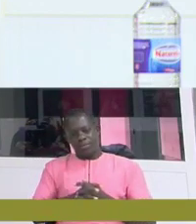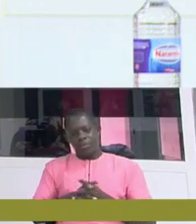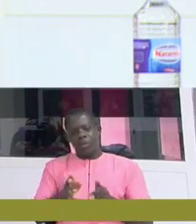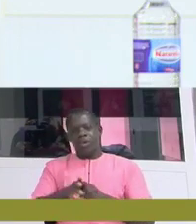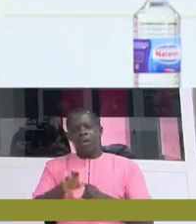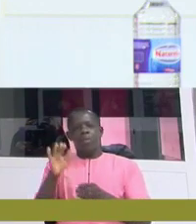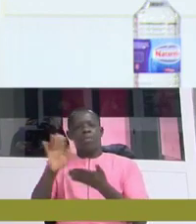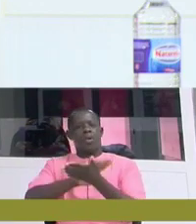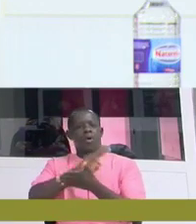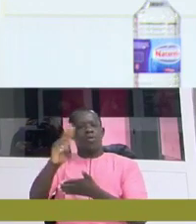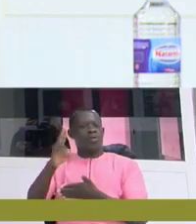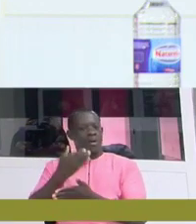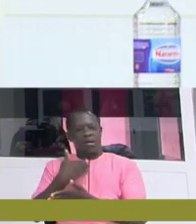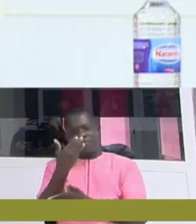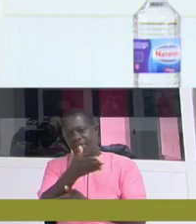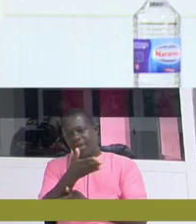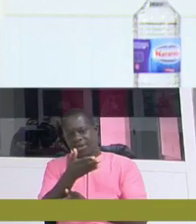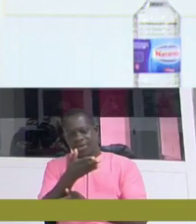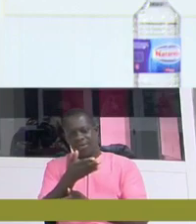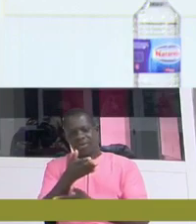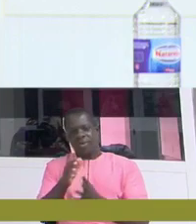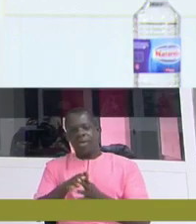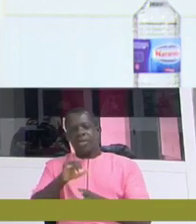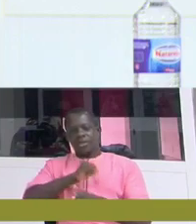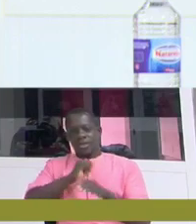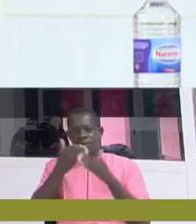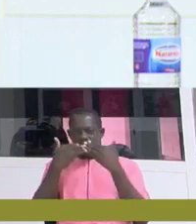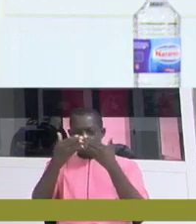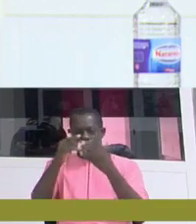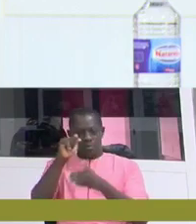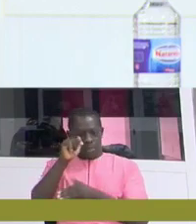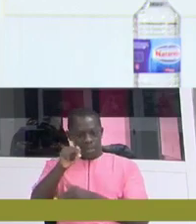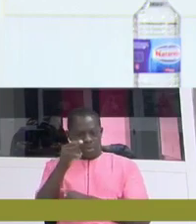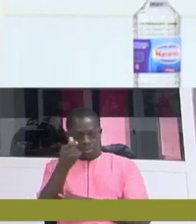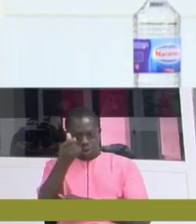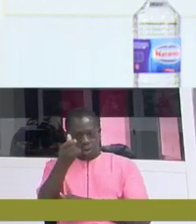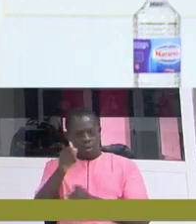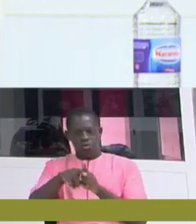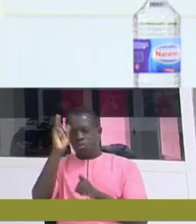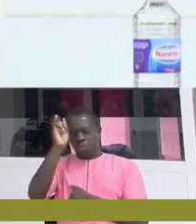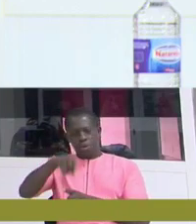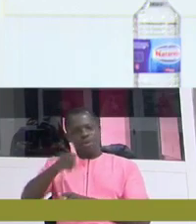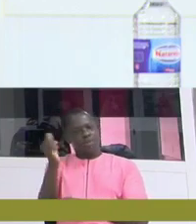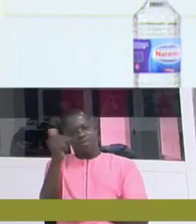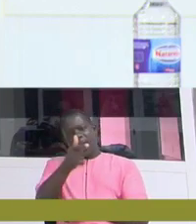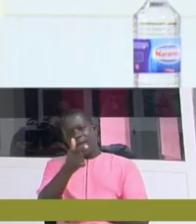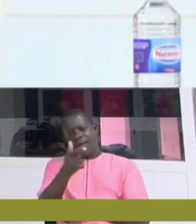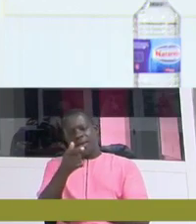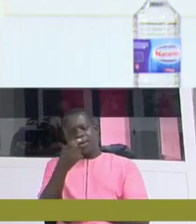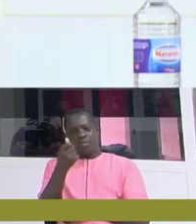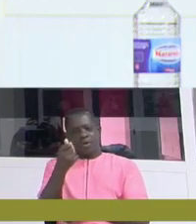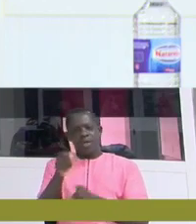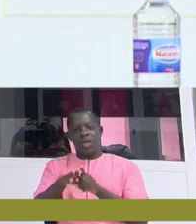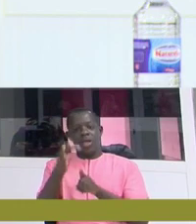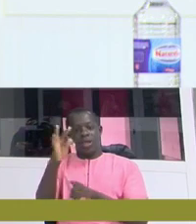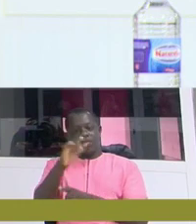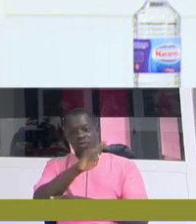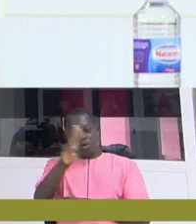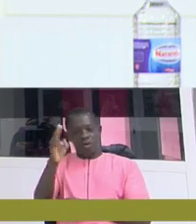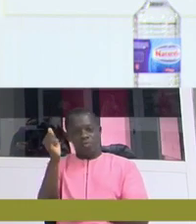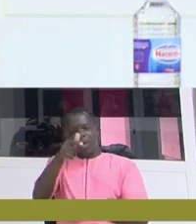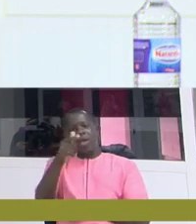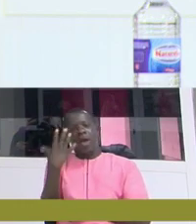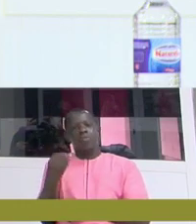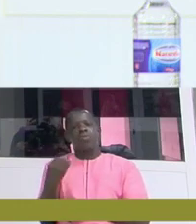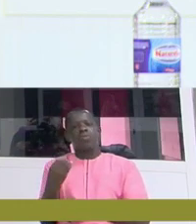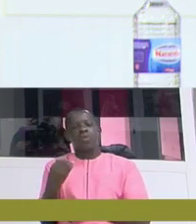said there is no document. I said, but this money, you will pay this money. He said, what